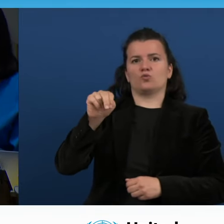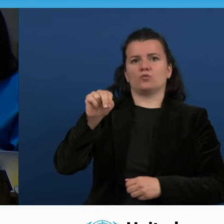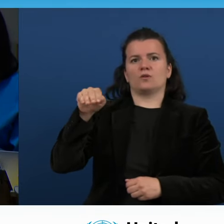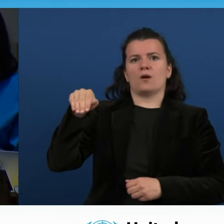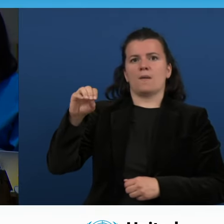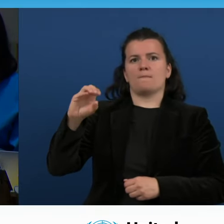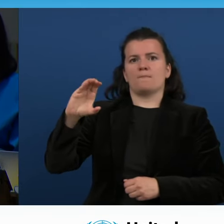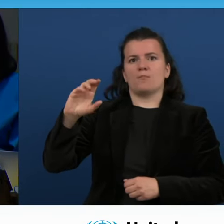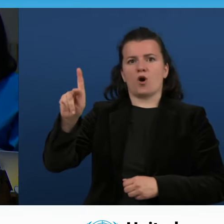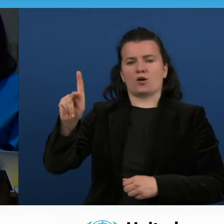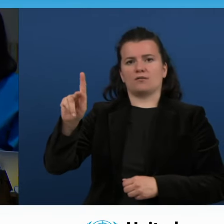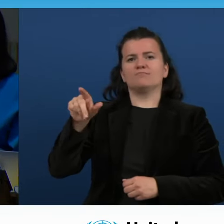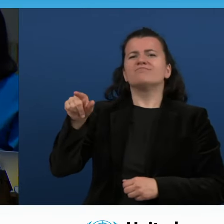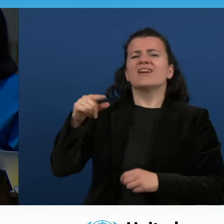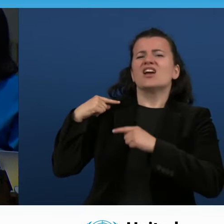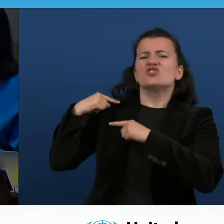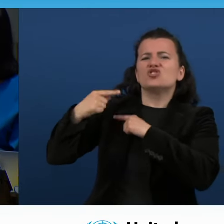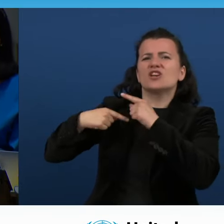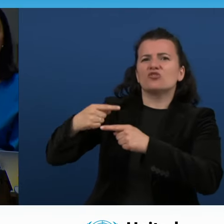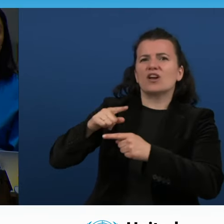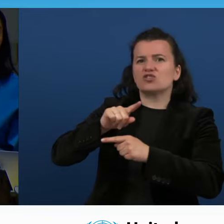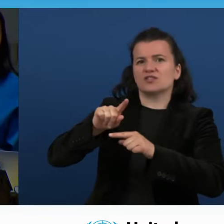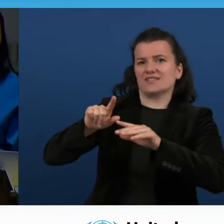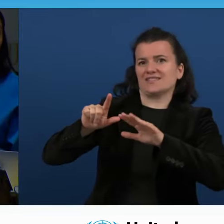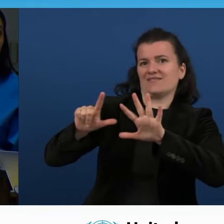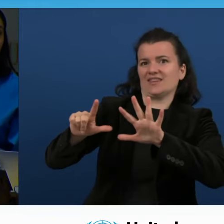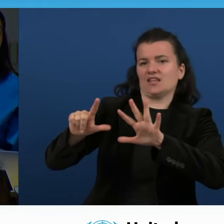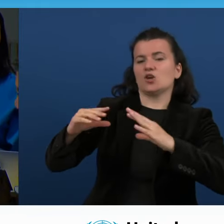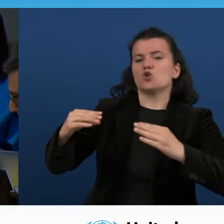United Nations Development Program.